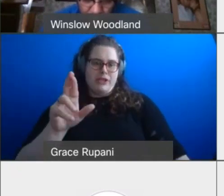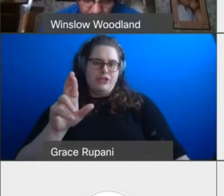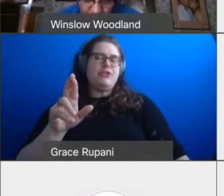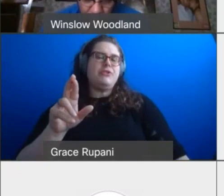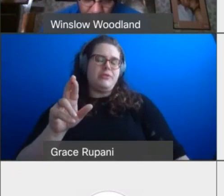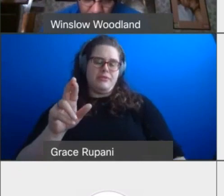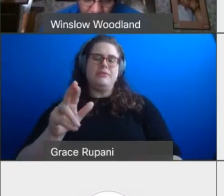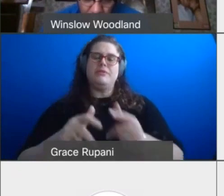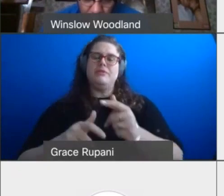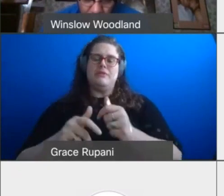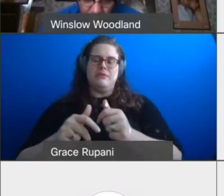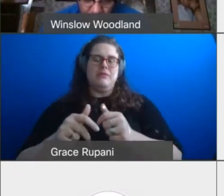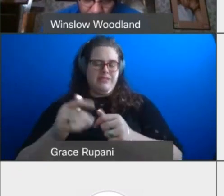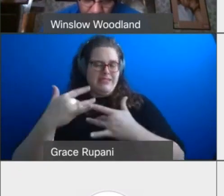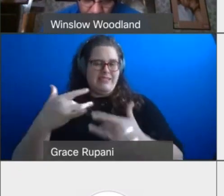with outcome.